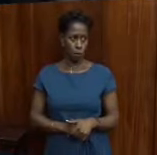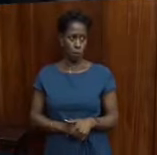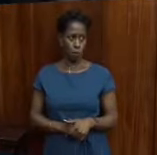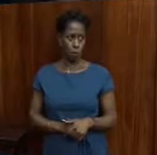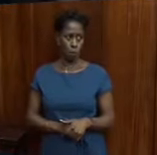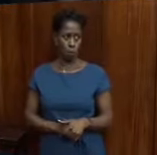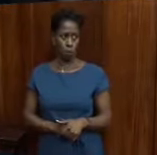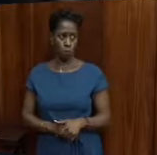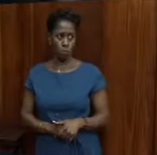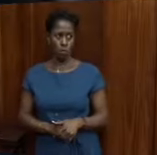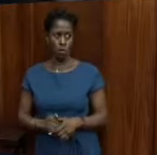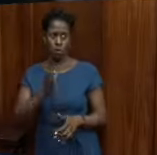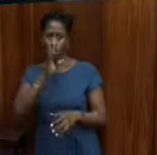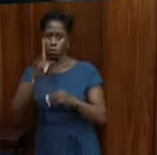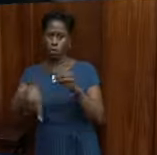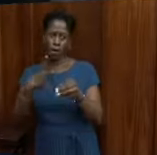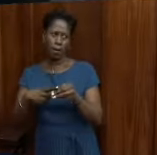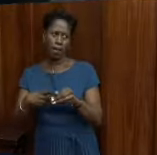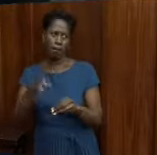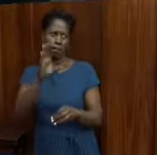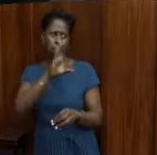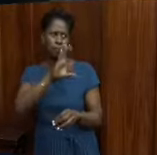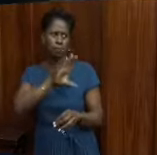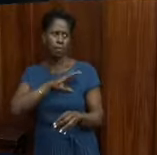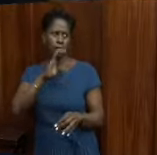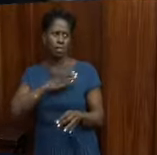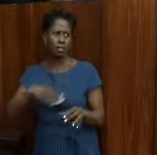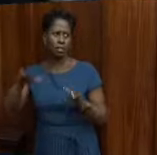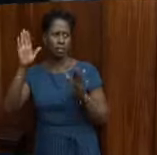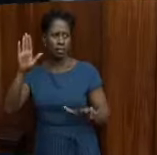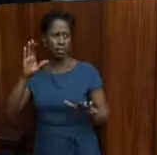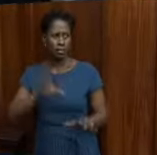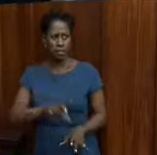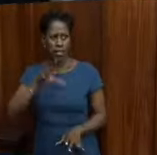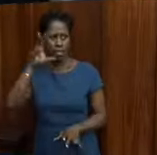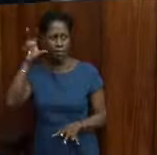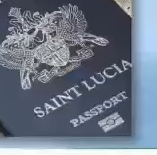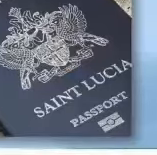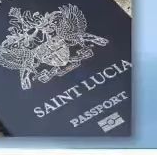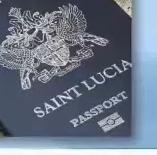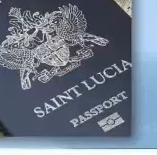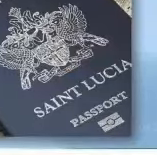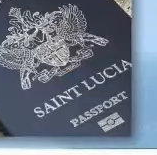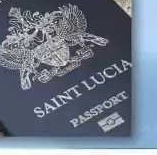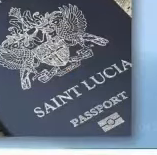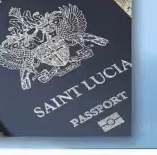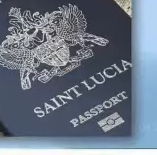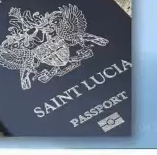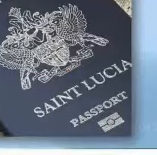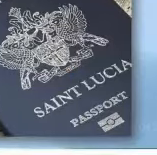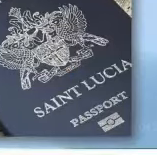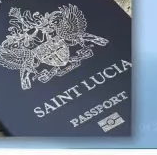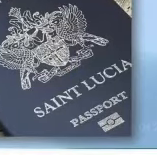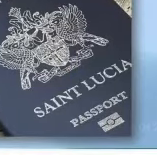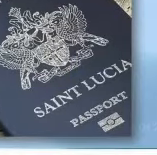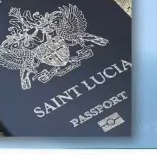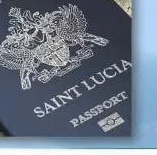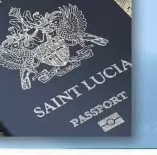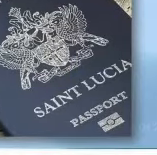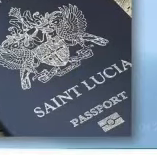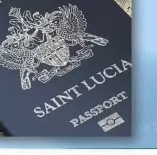CIP in 2016, it did so with a clear vision to attract investment and